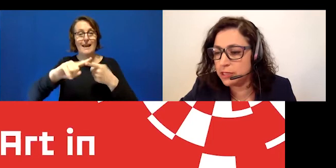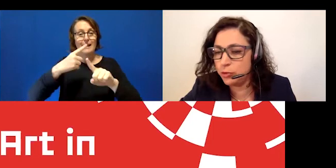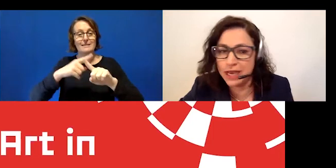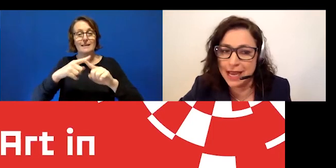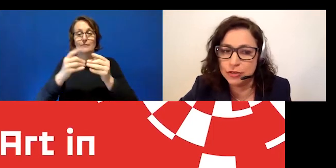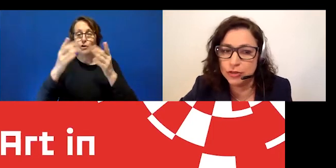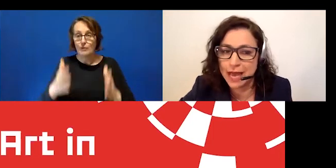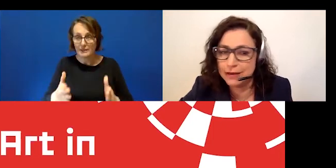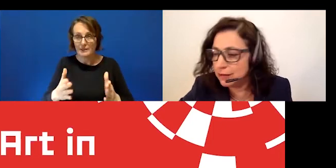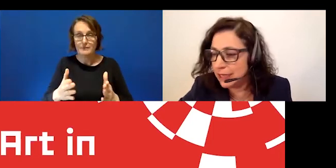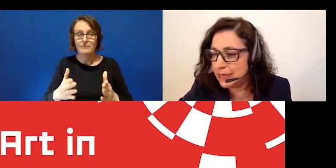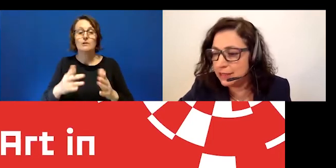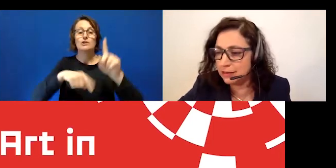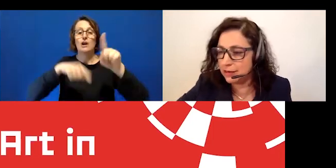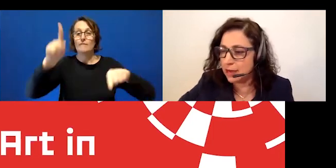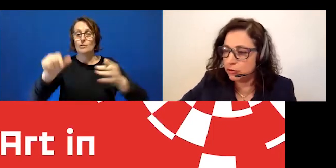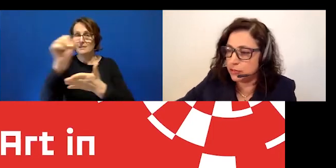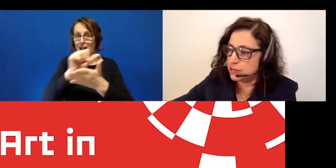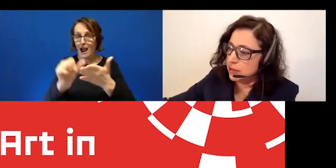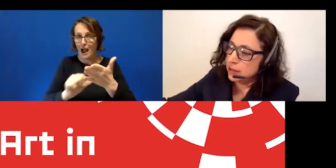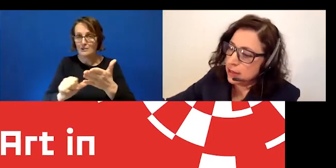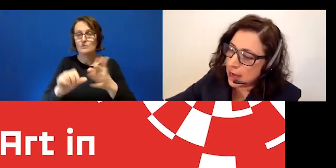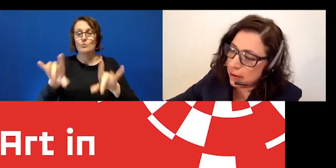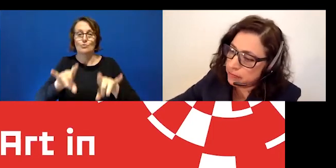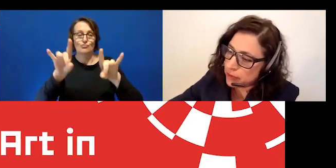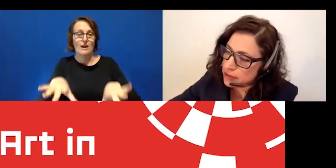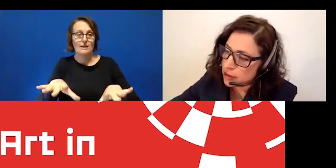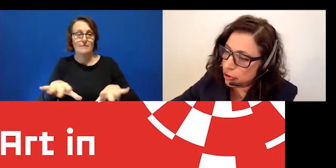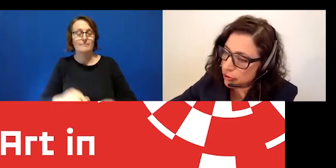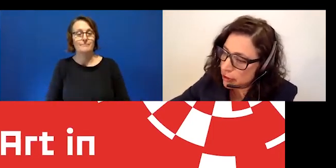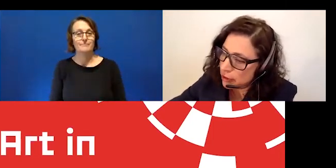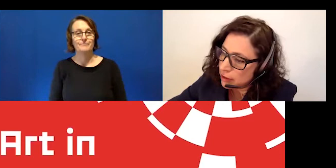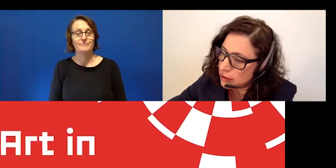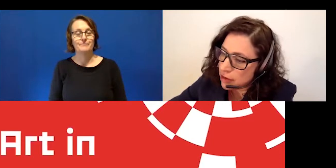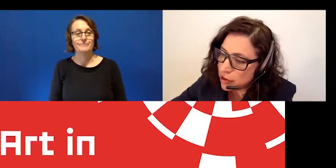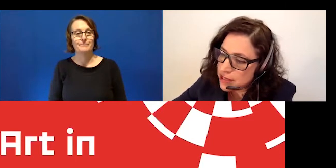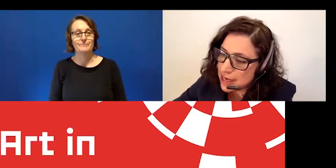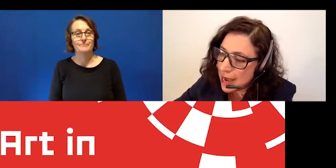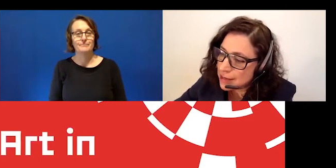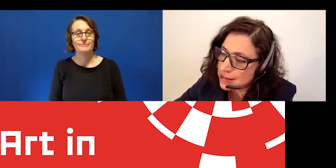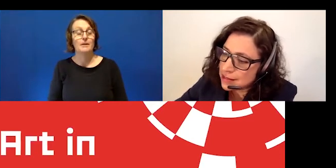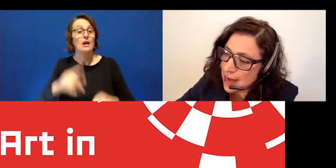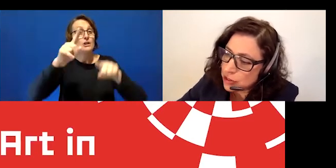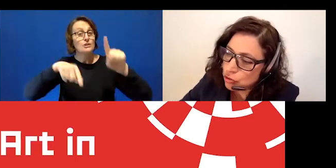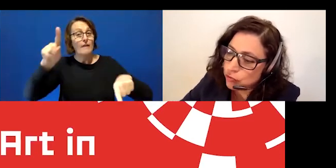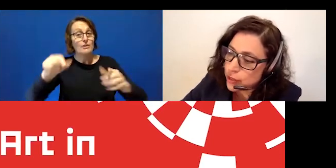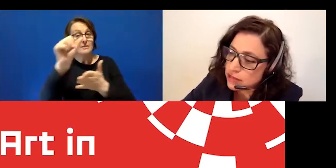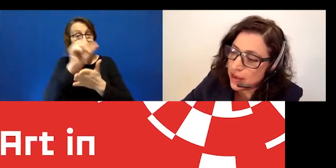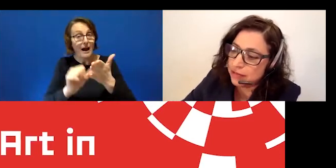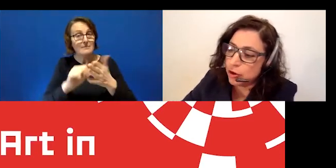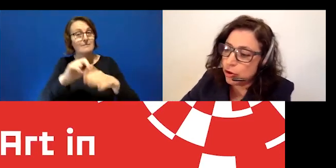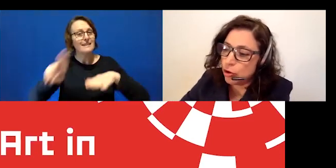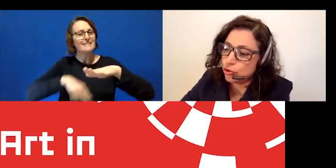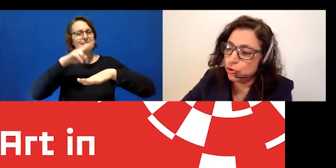my Twitter handle at Lena Nahlous. So Diversity Arts is the national voice